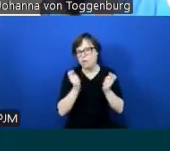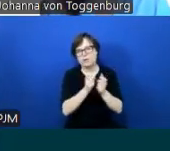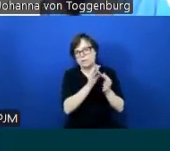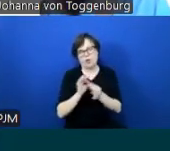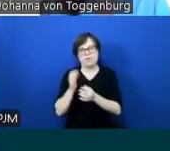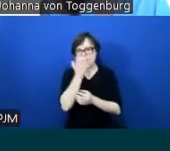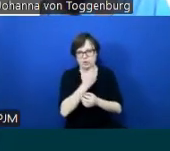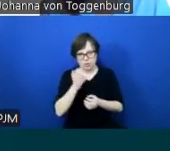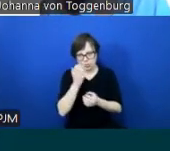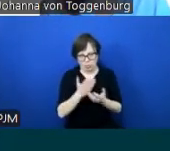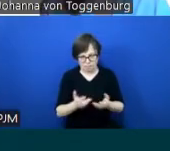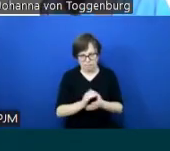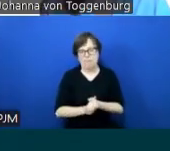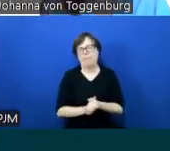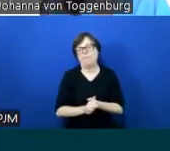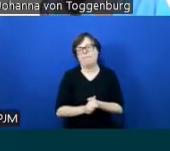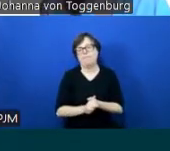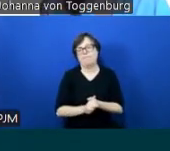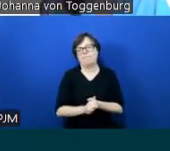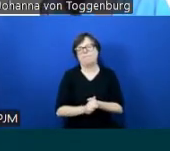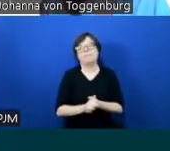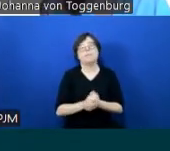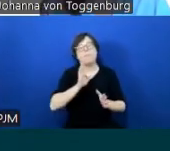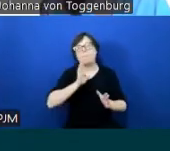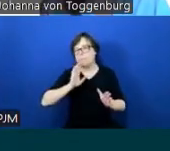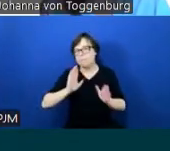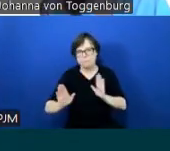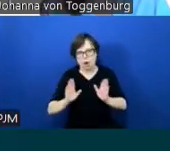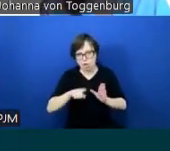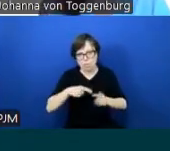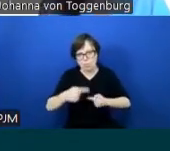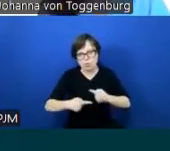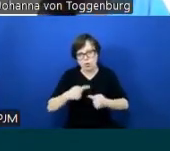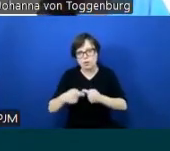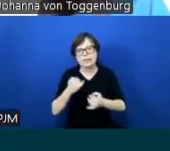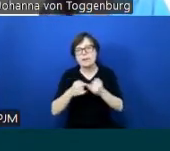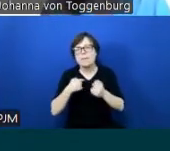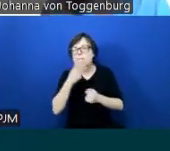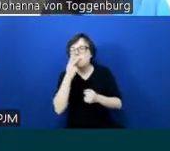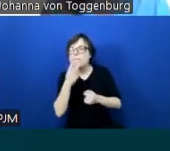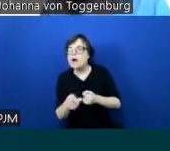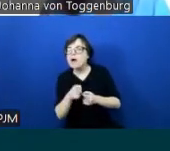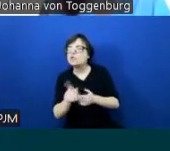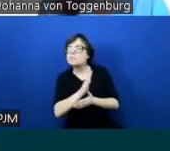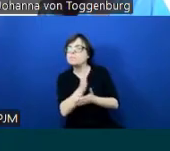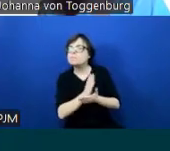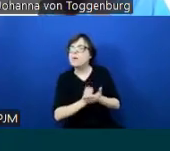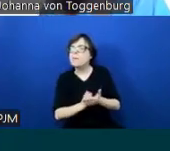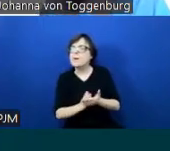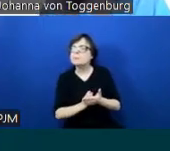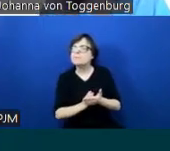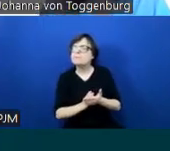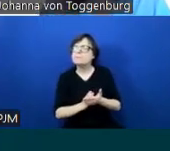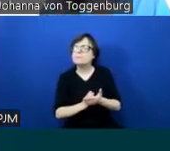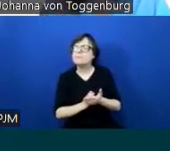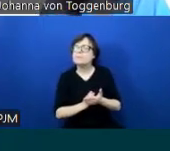do the same then looking at maps from a more social perspective, the vulnerability